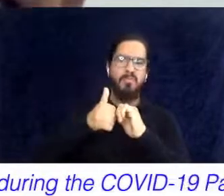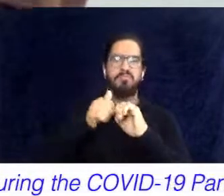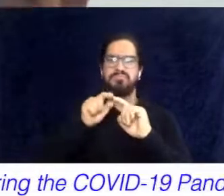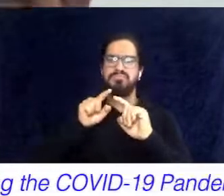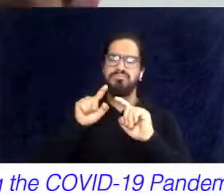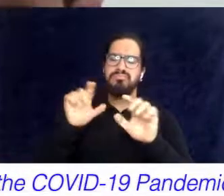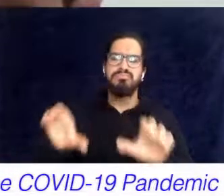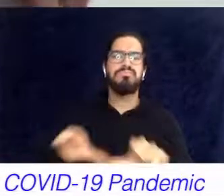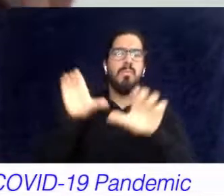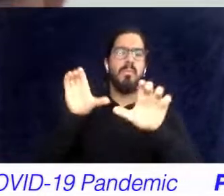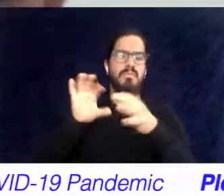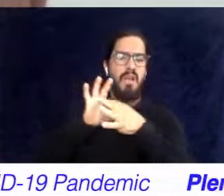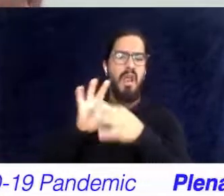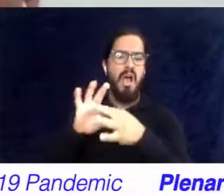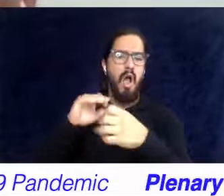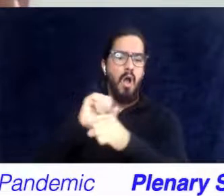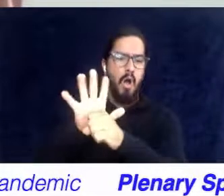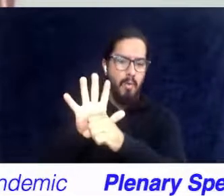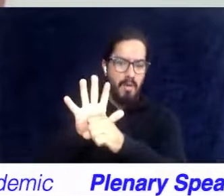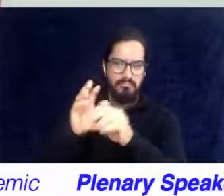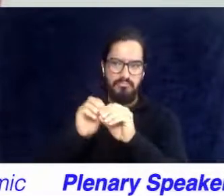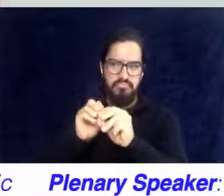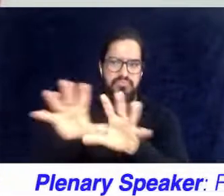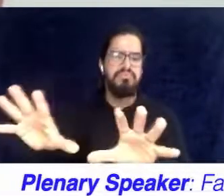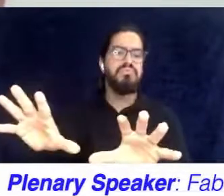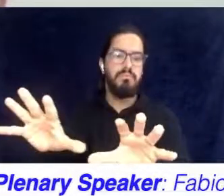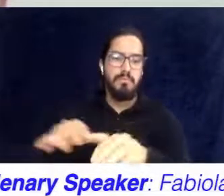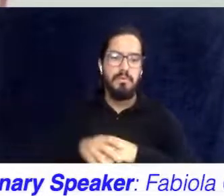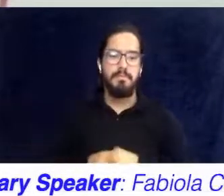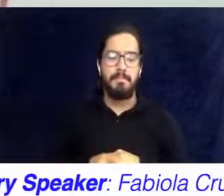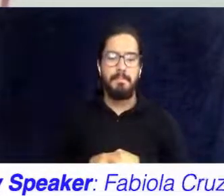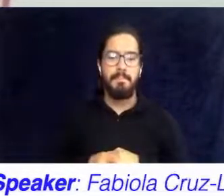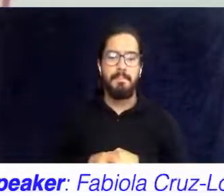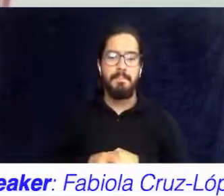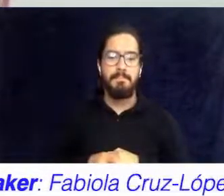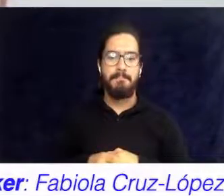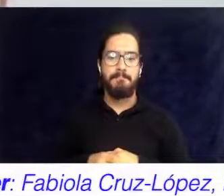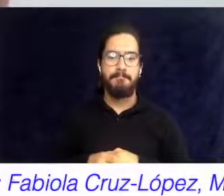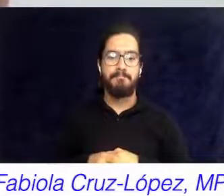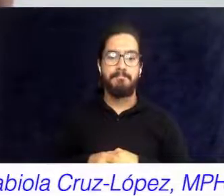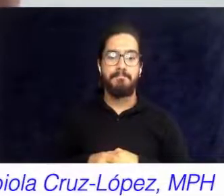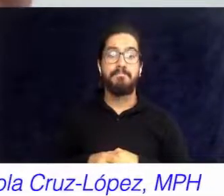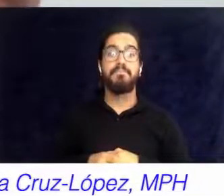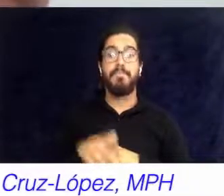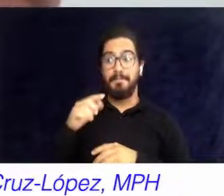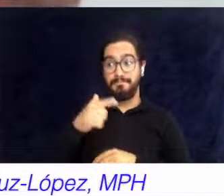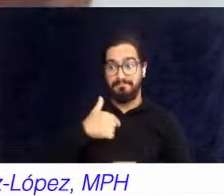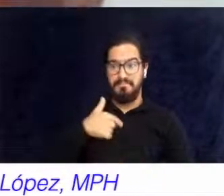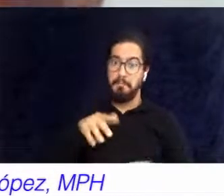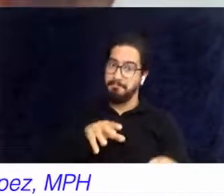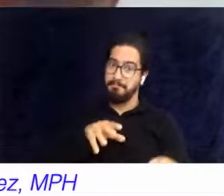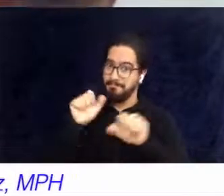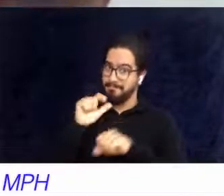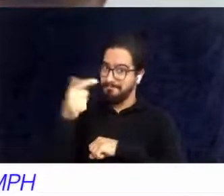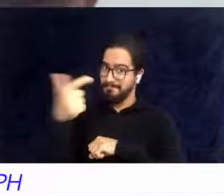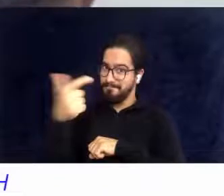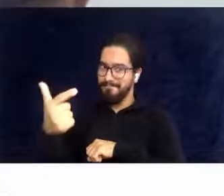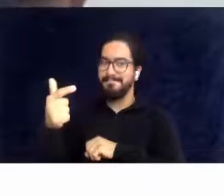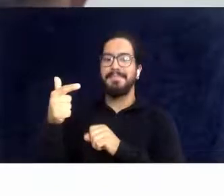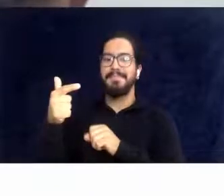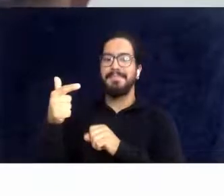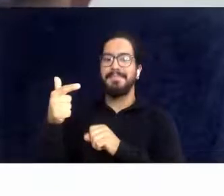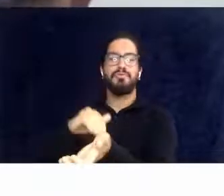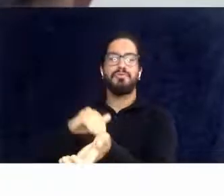Pandemic. En este panel lo va a estar, yo lo voy a dejar con el doctor Carlos Torres Ramos del Departamento